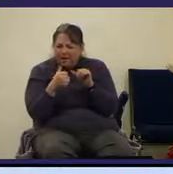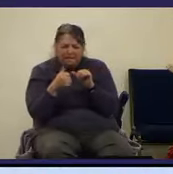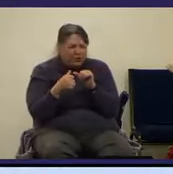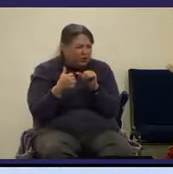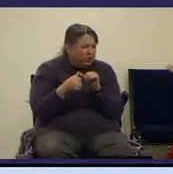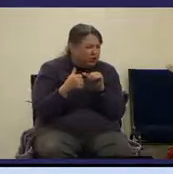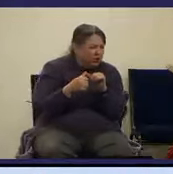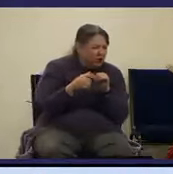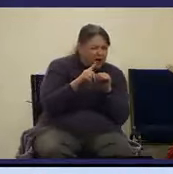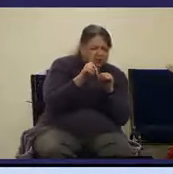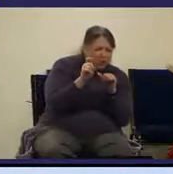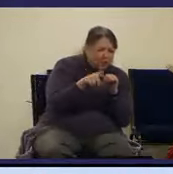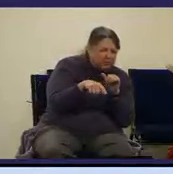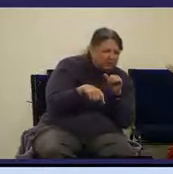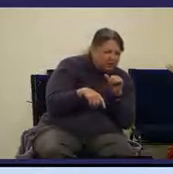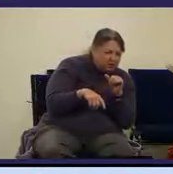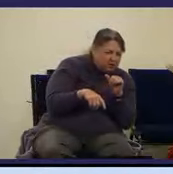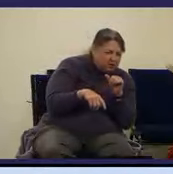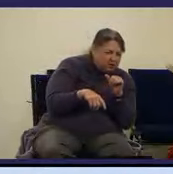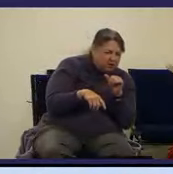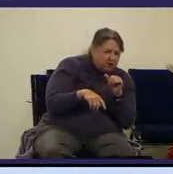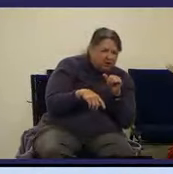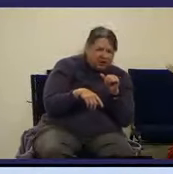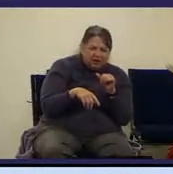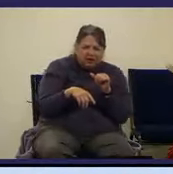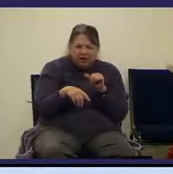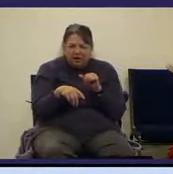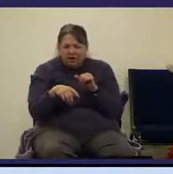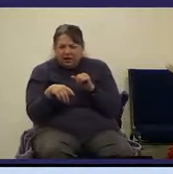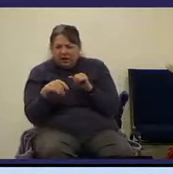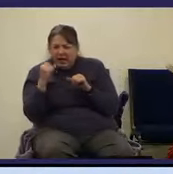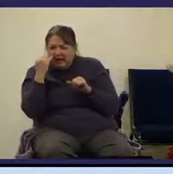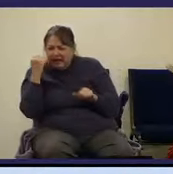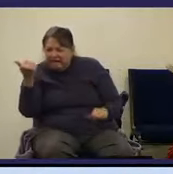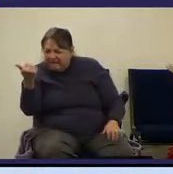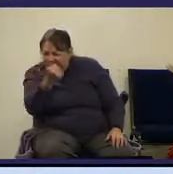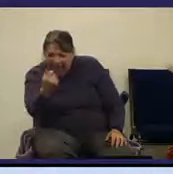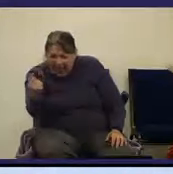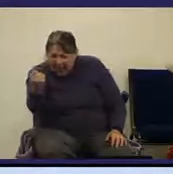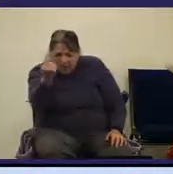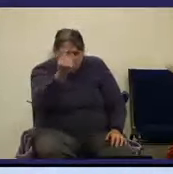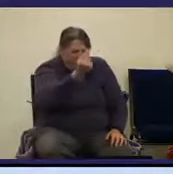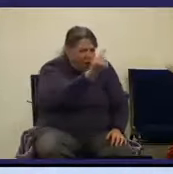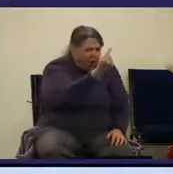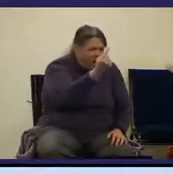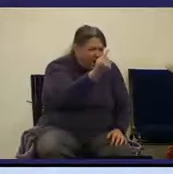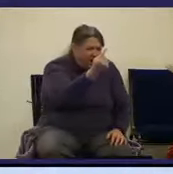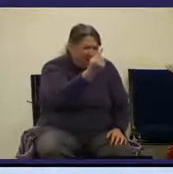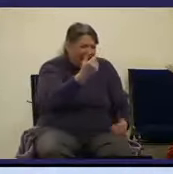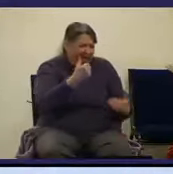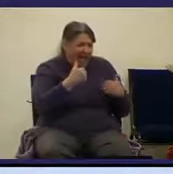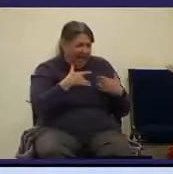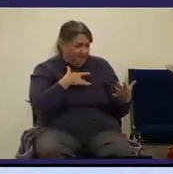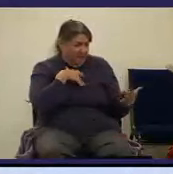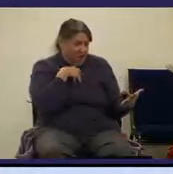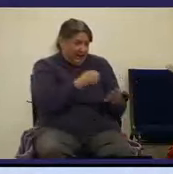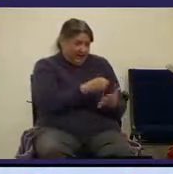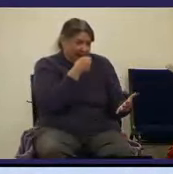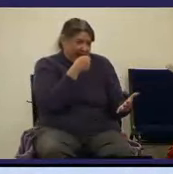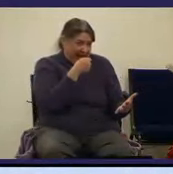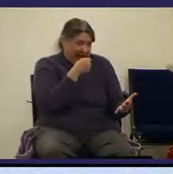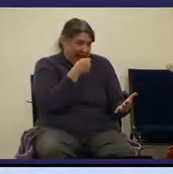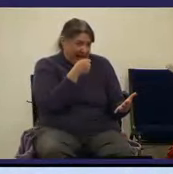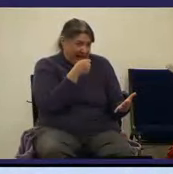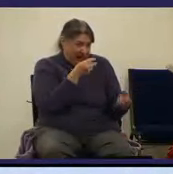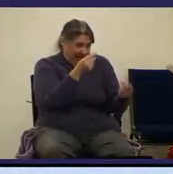question, if any one of these people suddenly died of a heart attack, because it can happen,